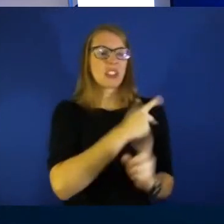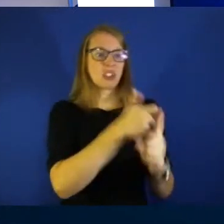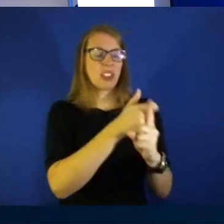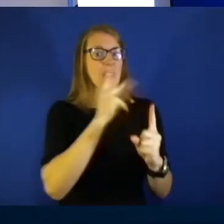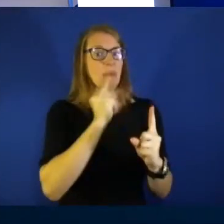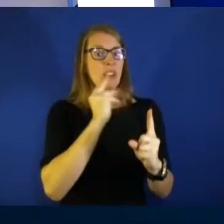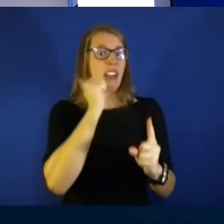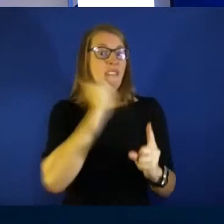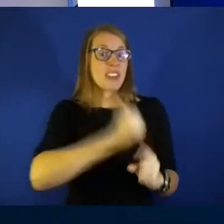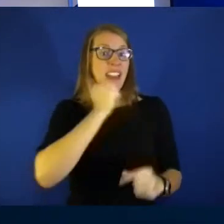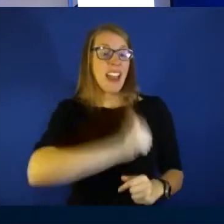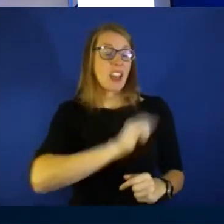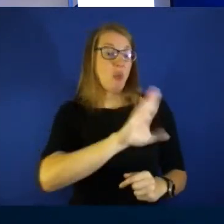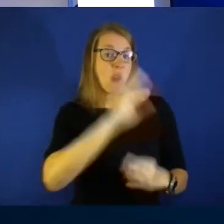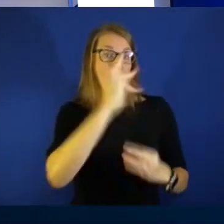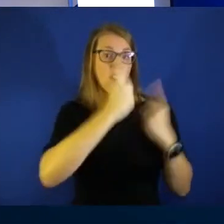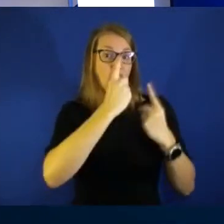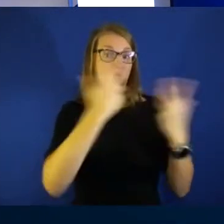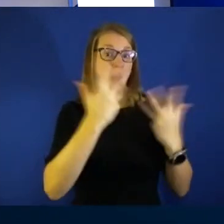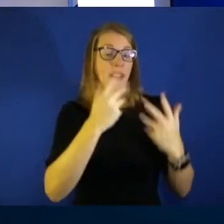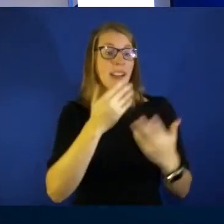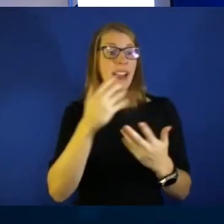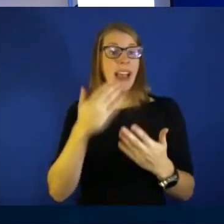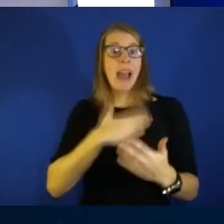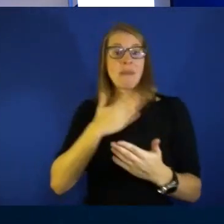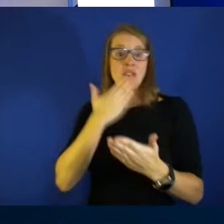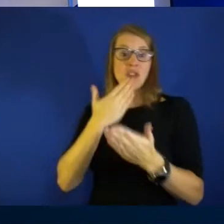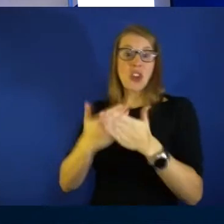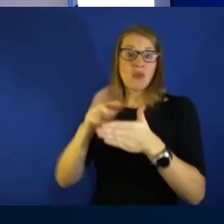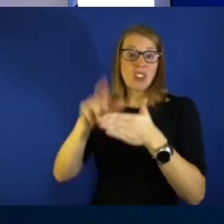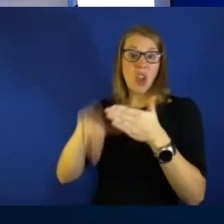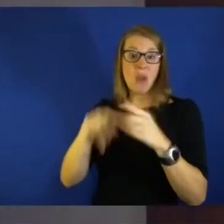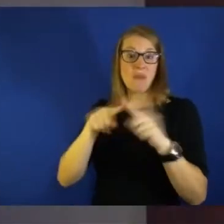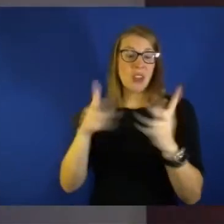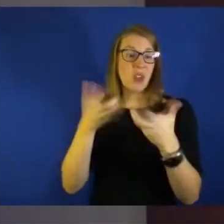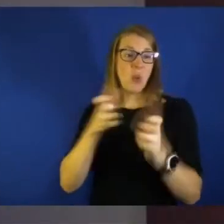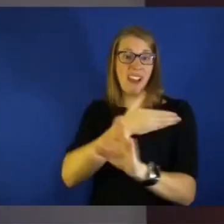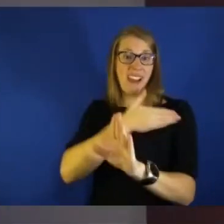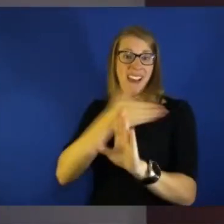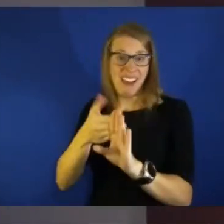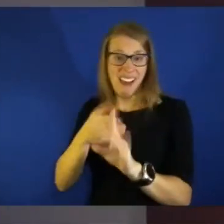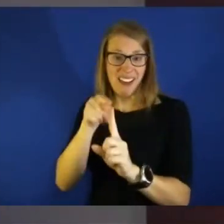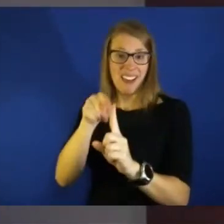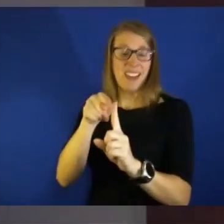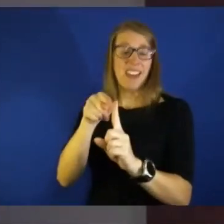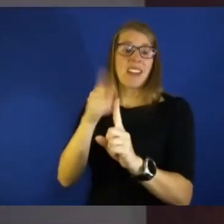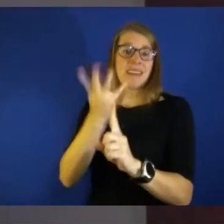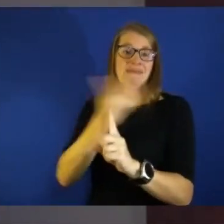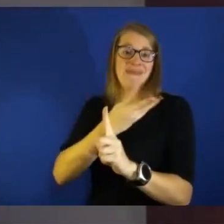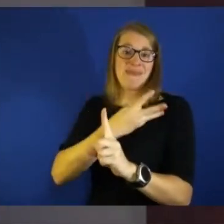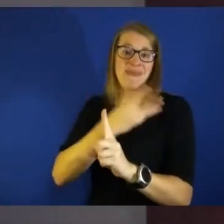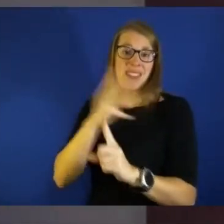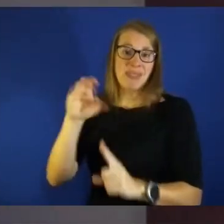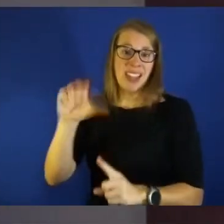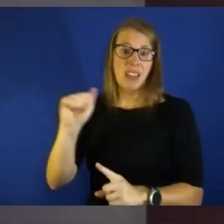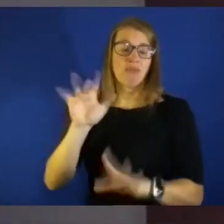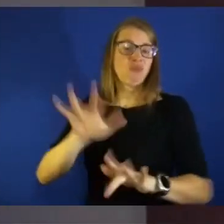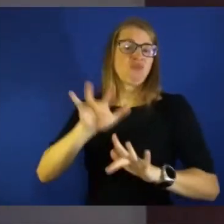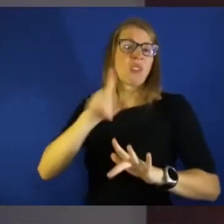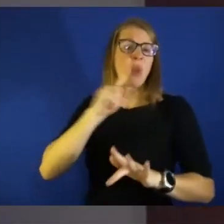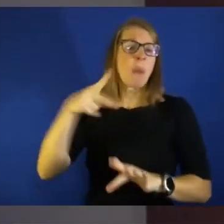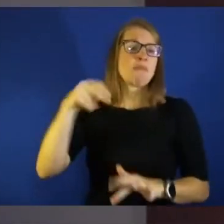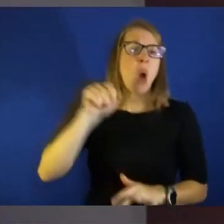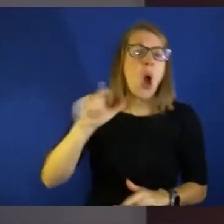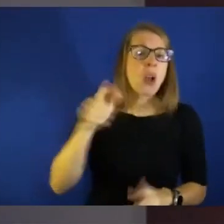thoughts about that? You're glad there was a good outcome, but you don't want it to get to that point. Yeah, and you feel for Paul when he's talking about